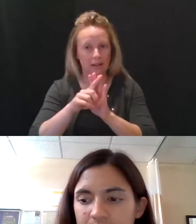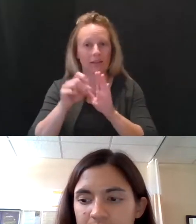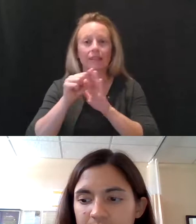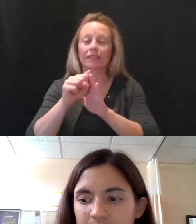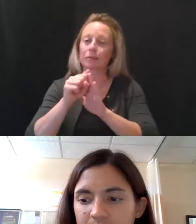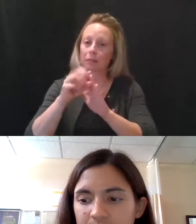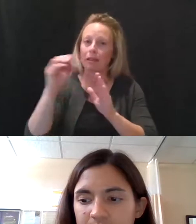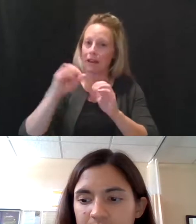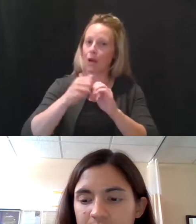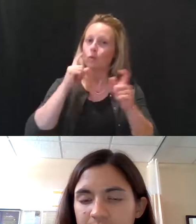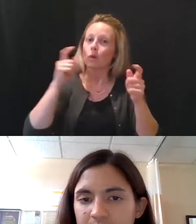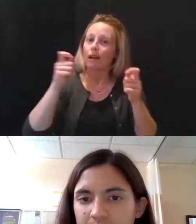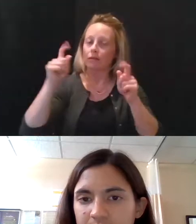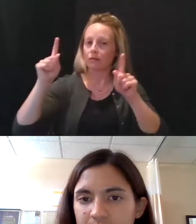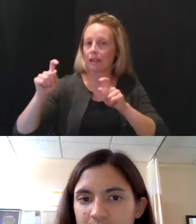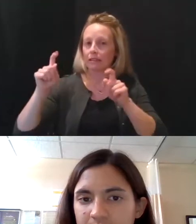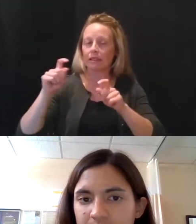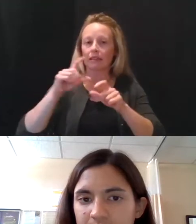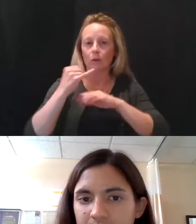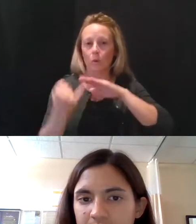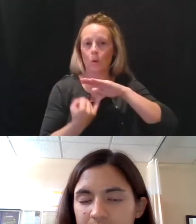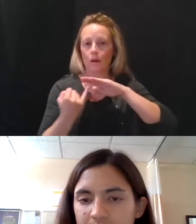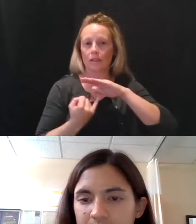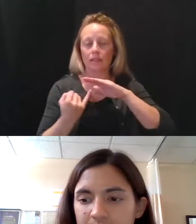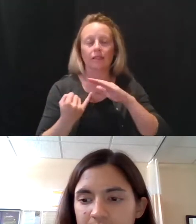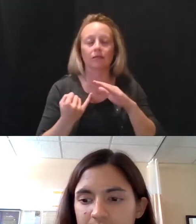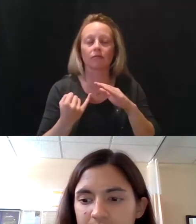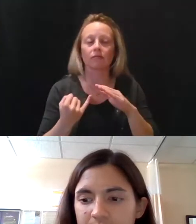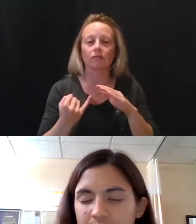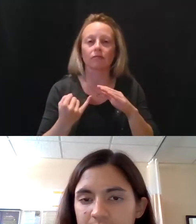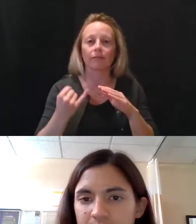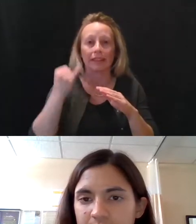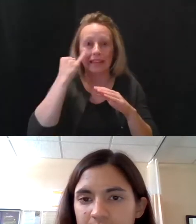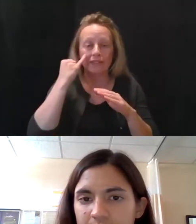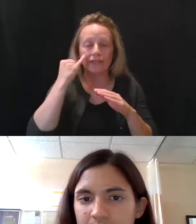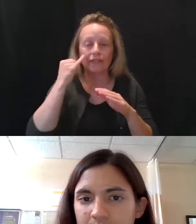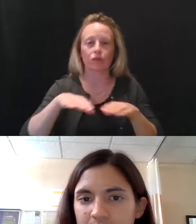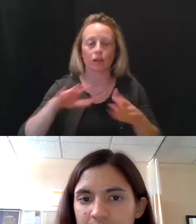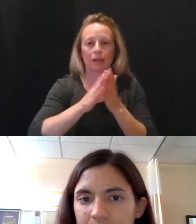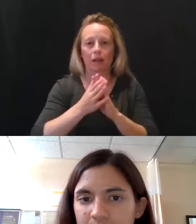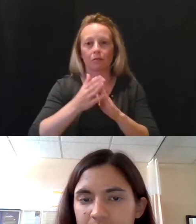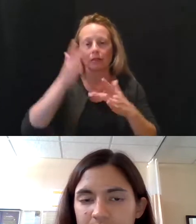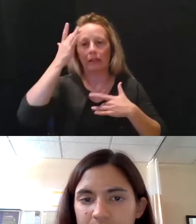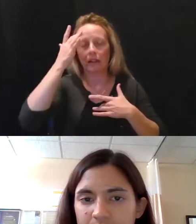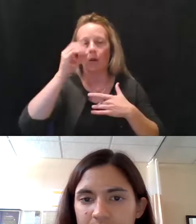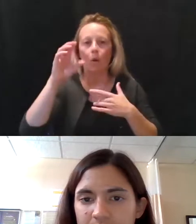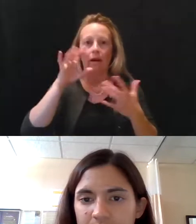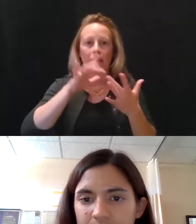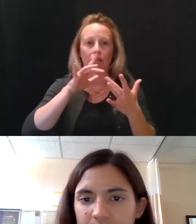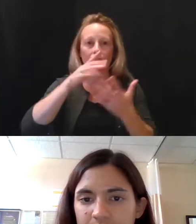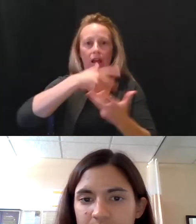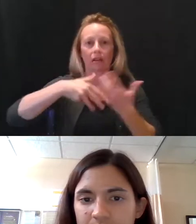how to handle testing in quarantine or isolation should their child become ill or be a contact to someone who is